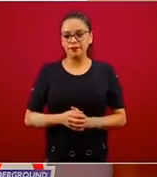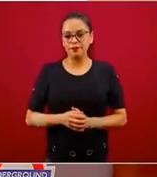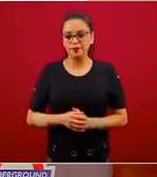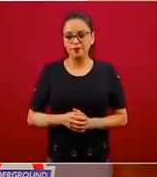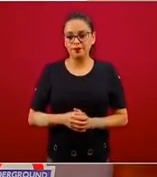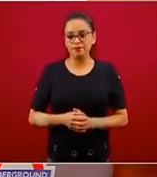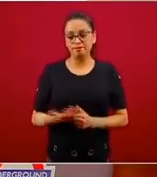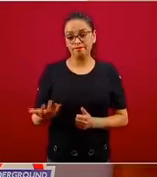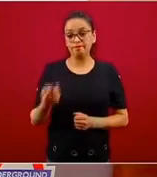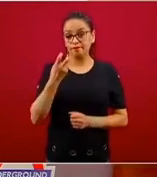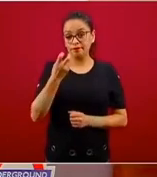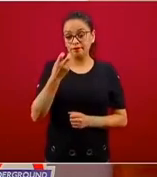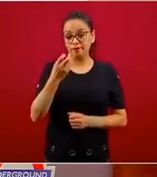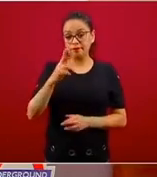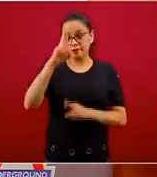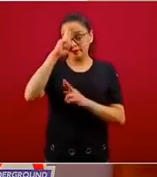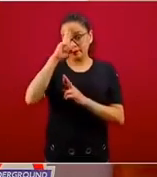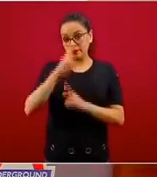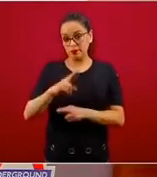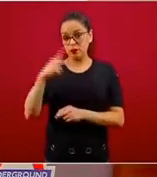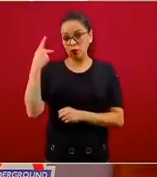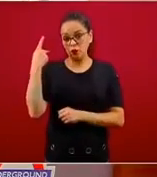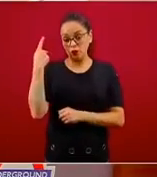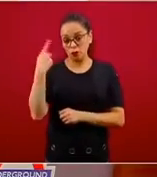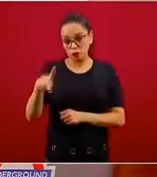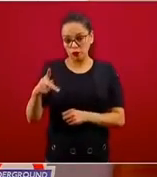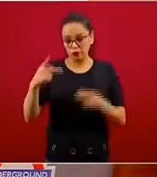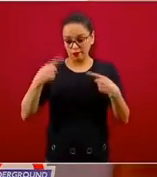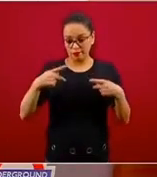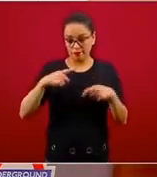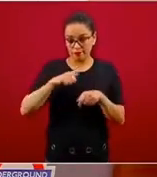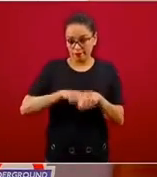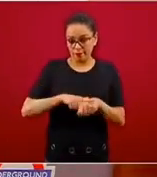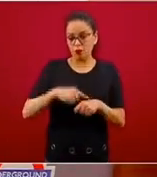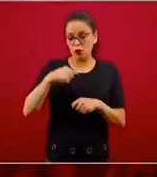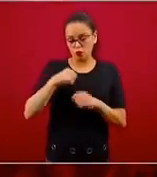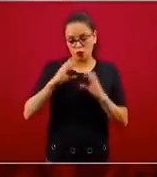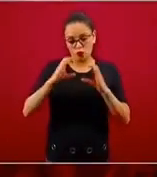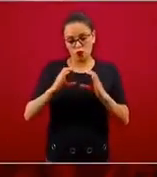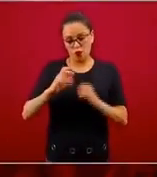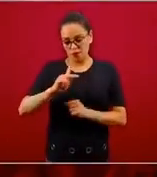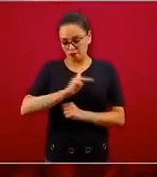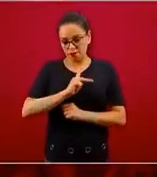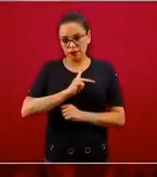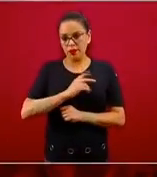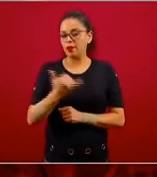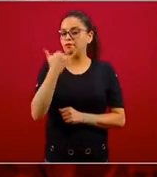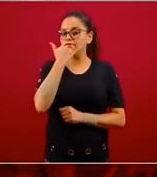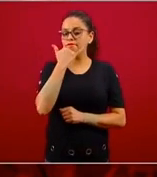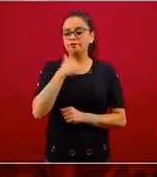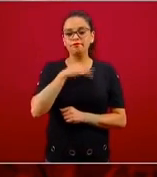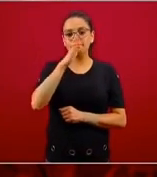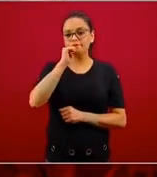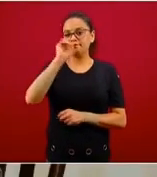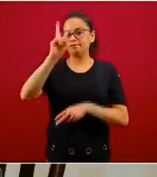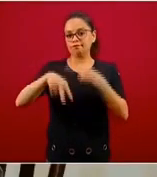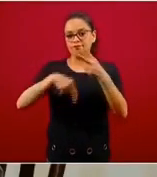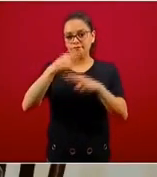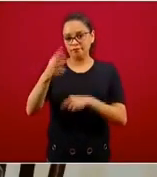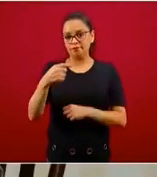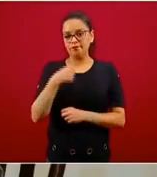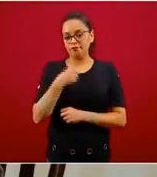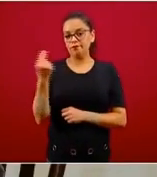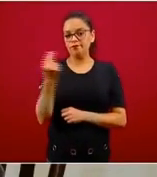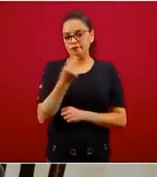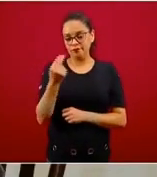and respetuosamente hacia su persona, primero me cuido yo respectfully y así cuido a to los demás, him, he dijo, no was puedo saying, asistir, you know, debo I can't come quedarme because I en